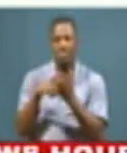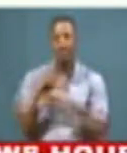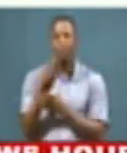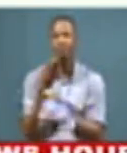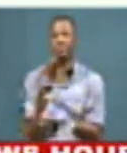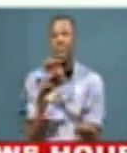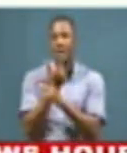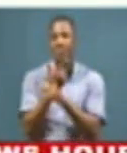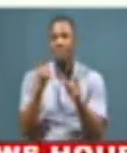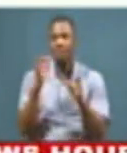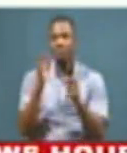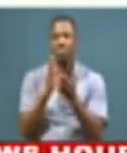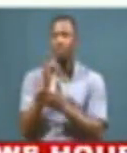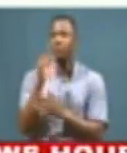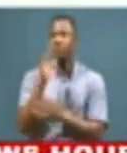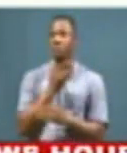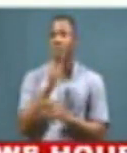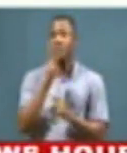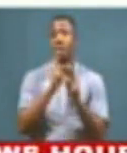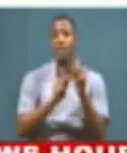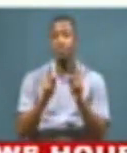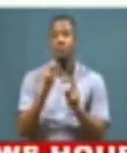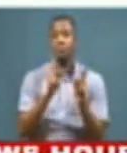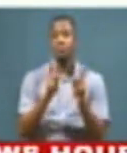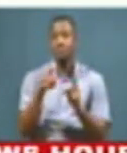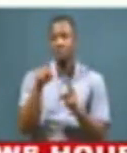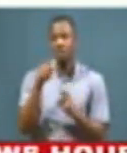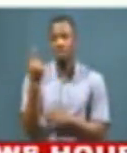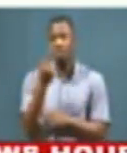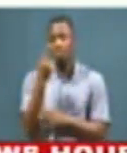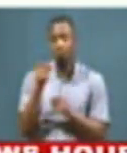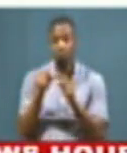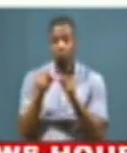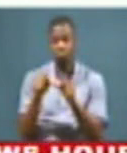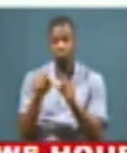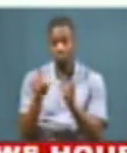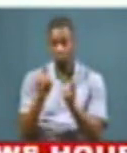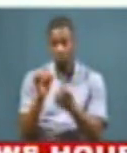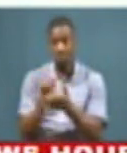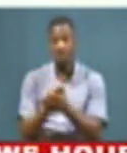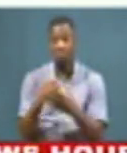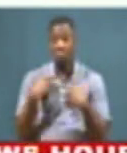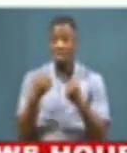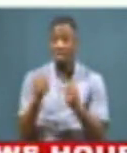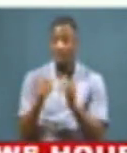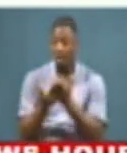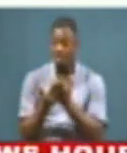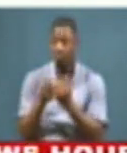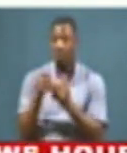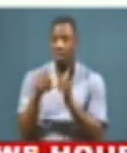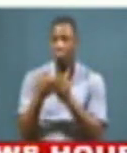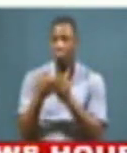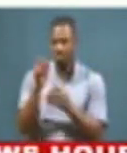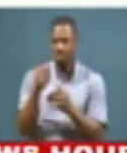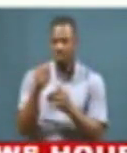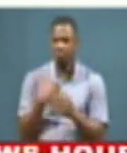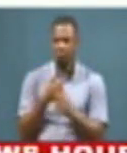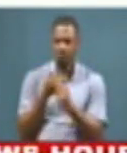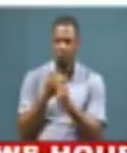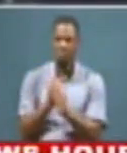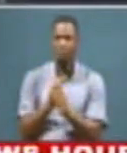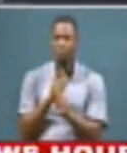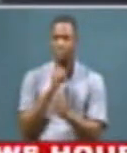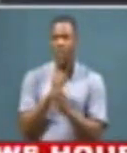liberties and rights of our people. It can only carry out that task well if it has their unalloyed